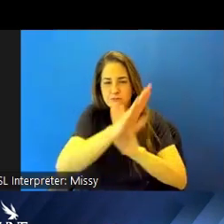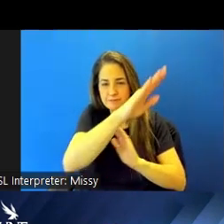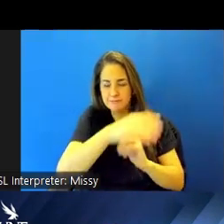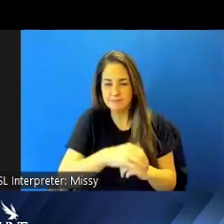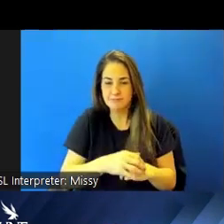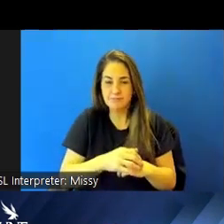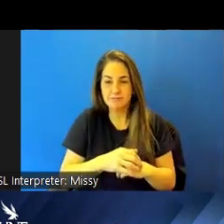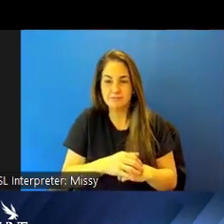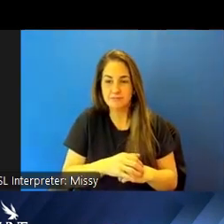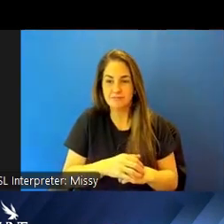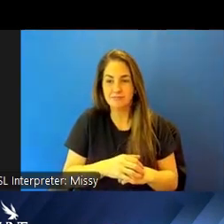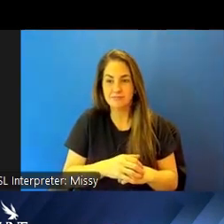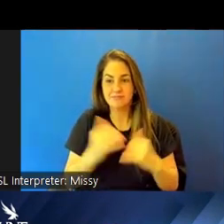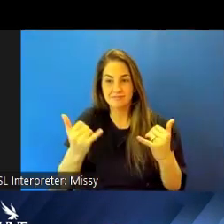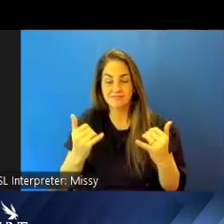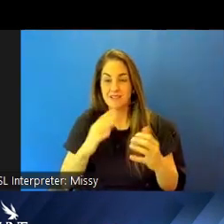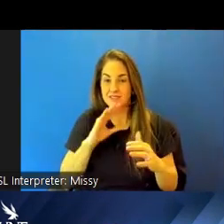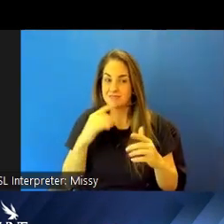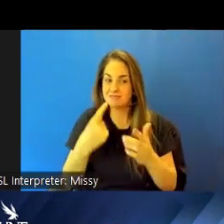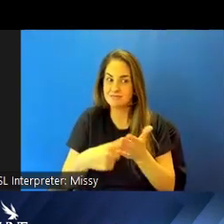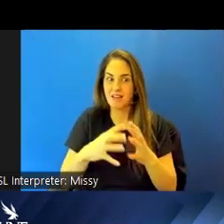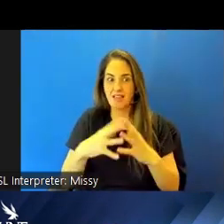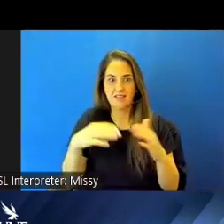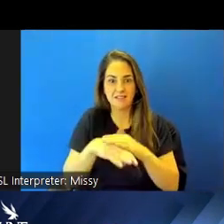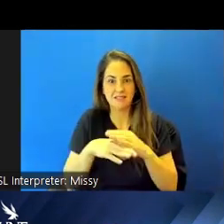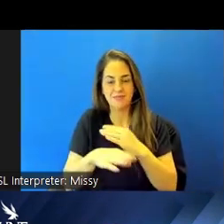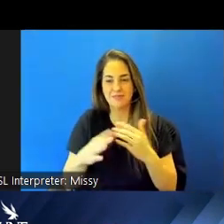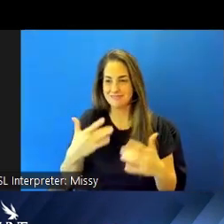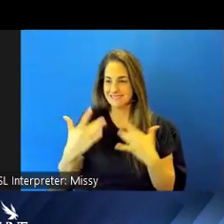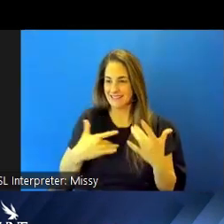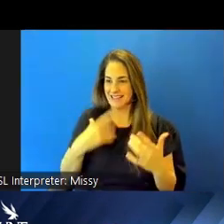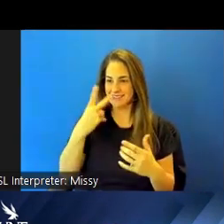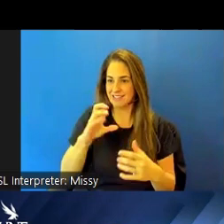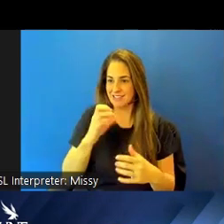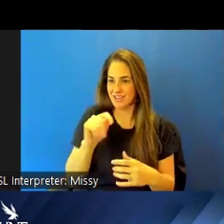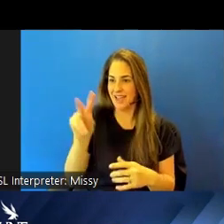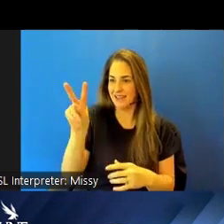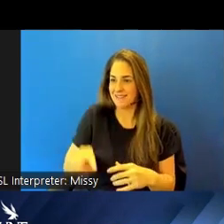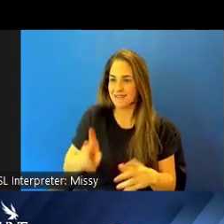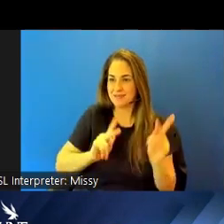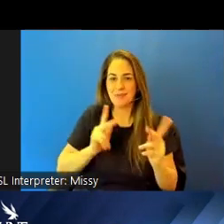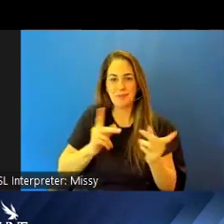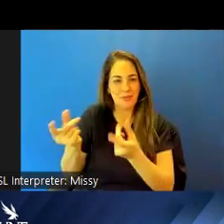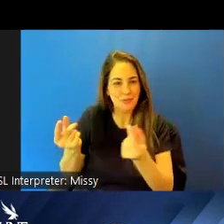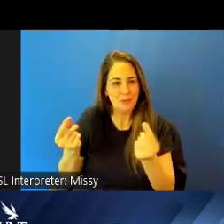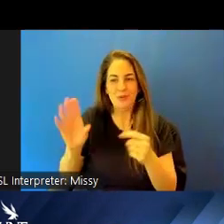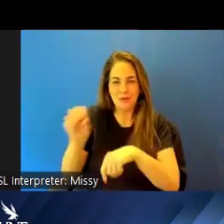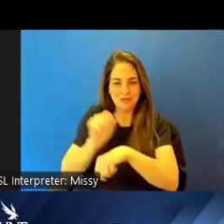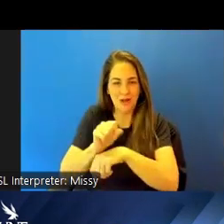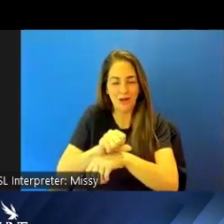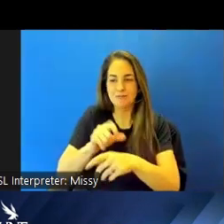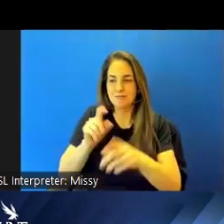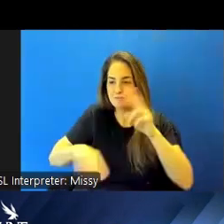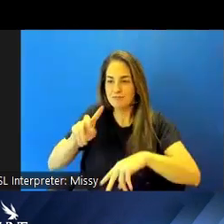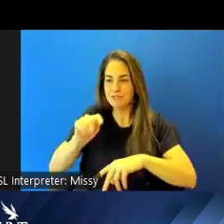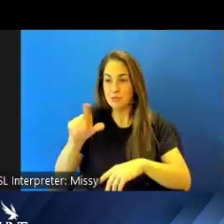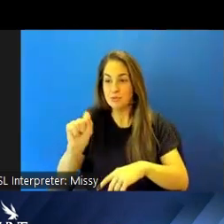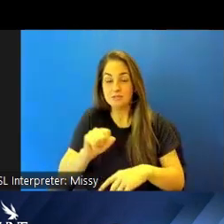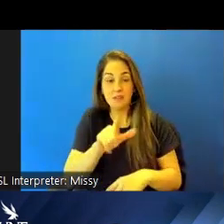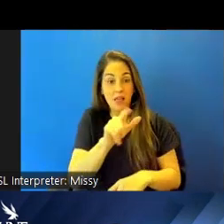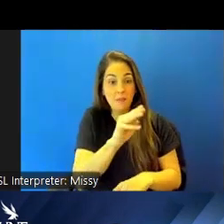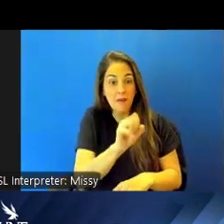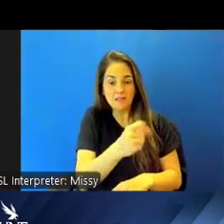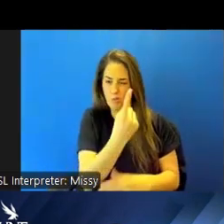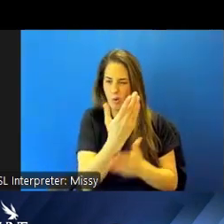this space, we're going to talk a lot about accessibility. It's been great to see the chat and what people are doing and looking at tools. Your LMS is one piece of